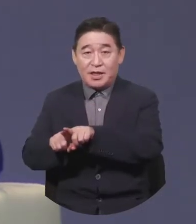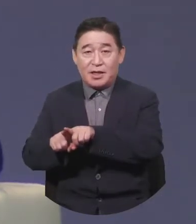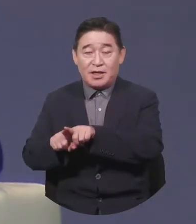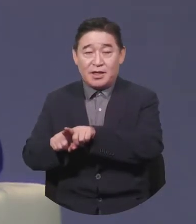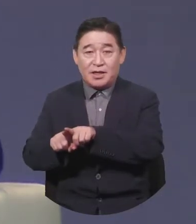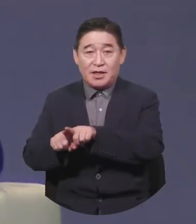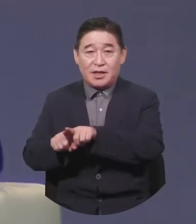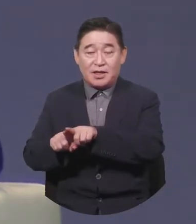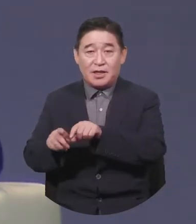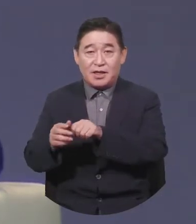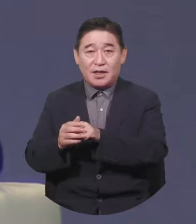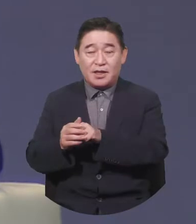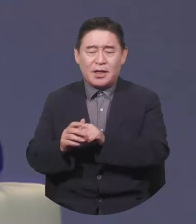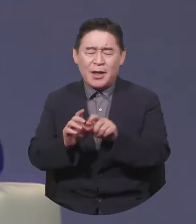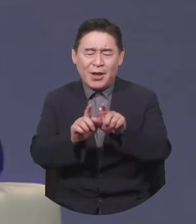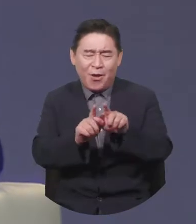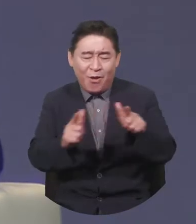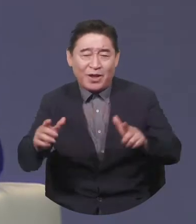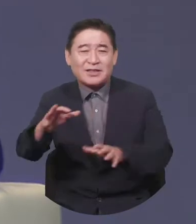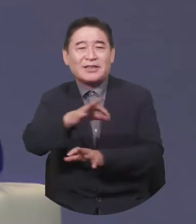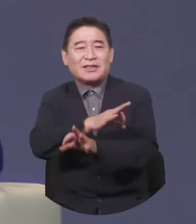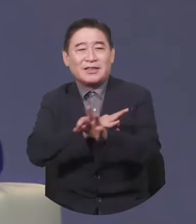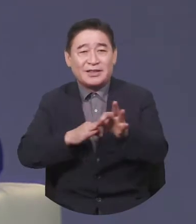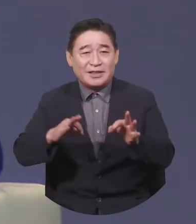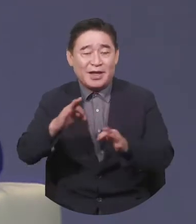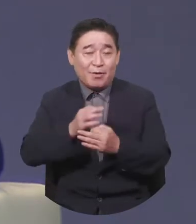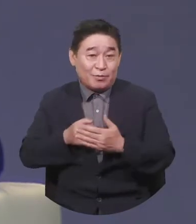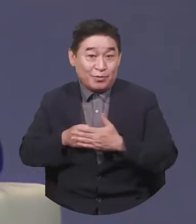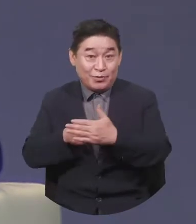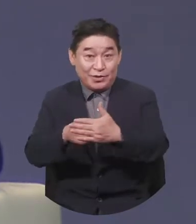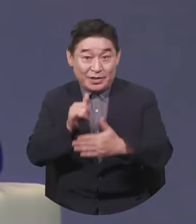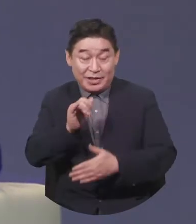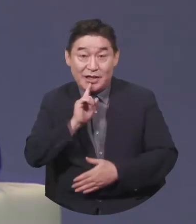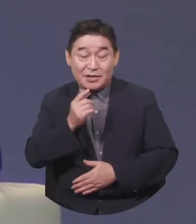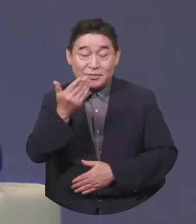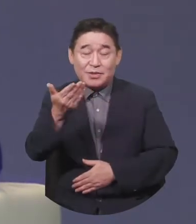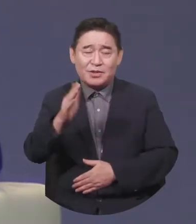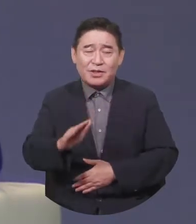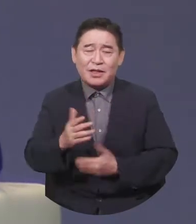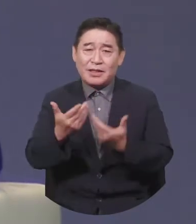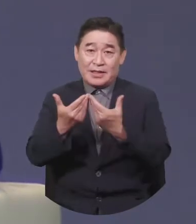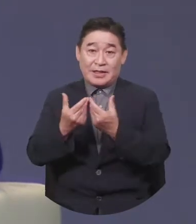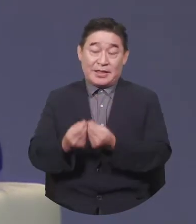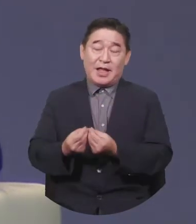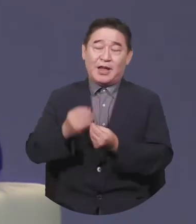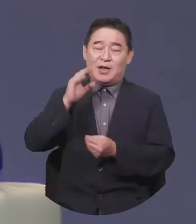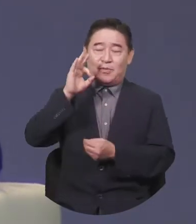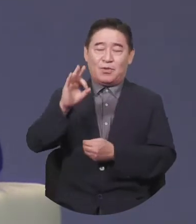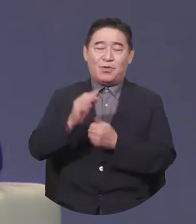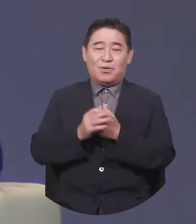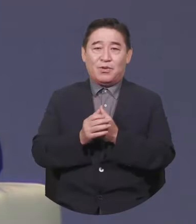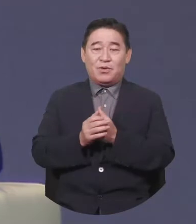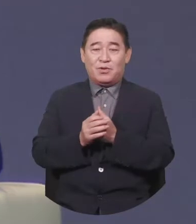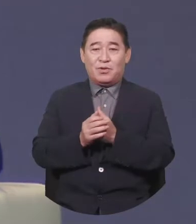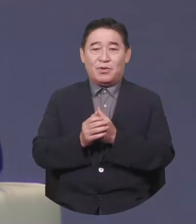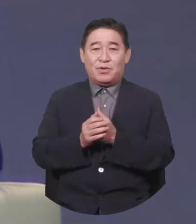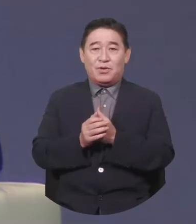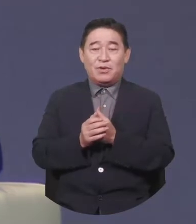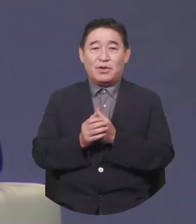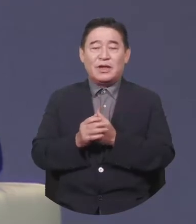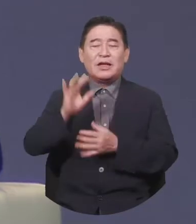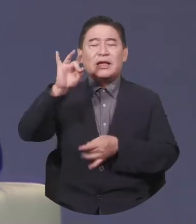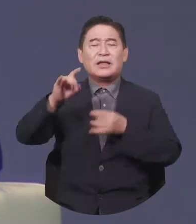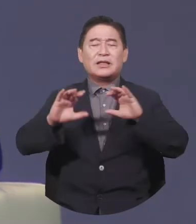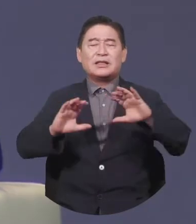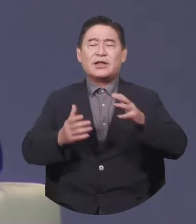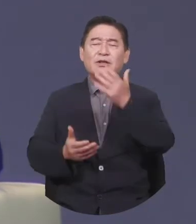for the Palestine. This is the model case that we try to build up our partnership with traditional donor countries,